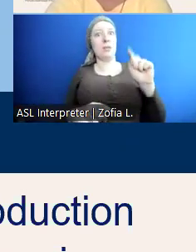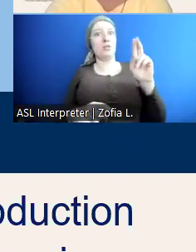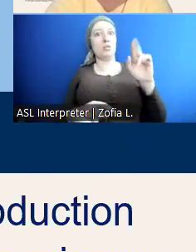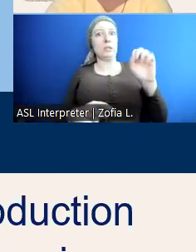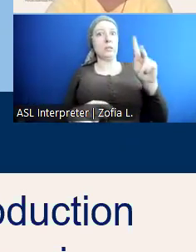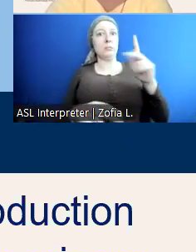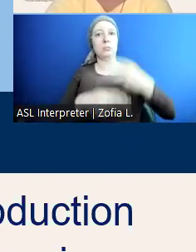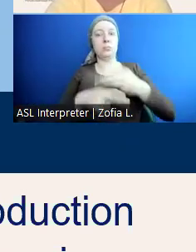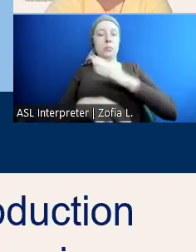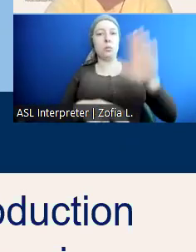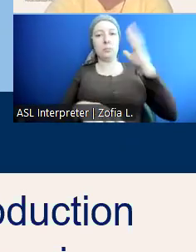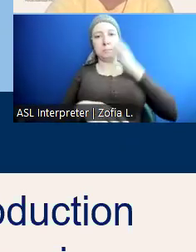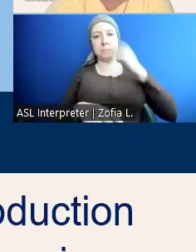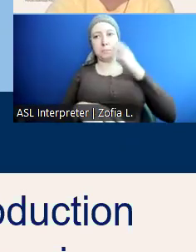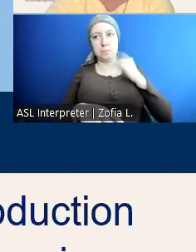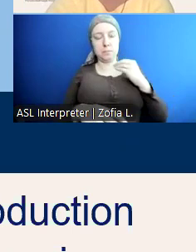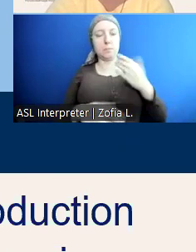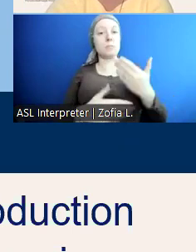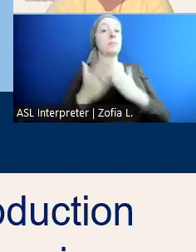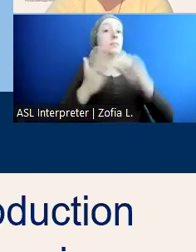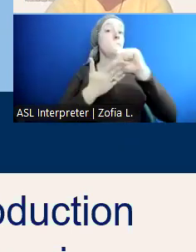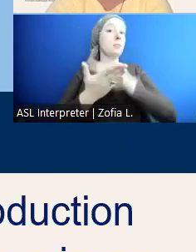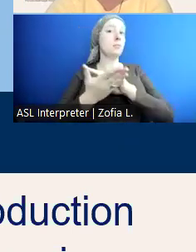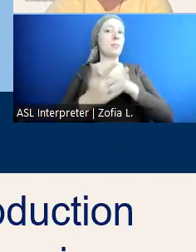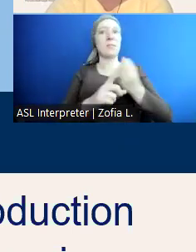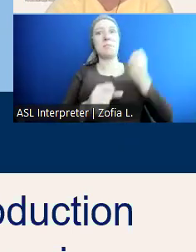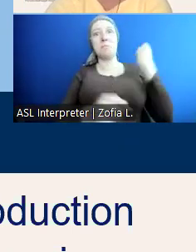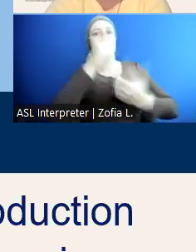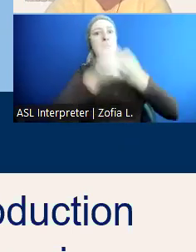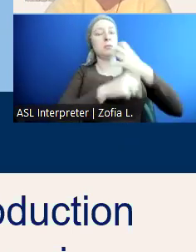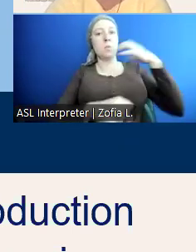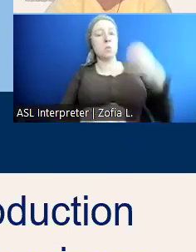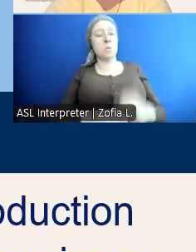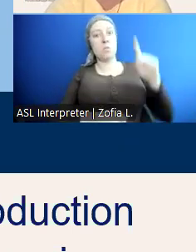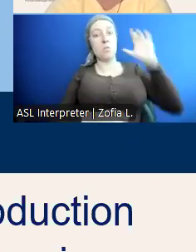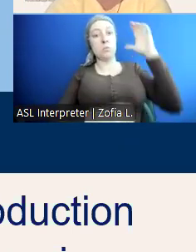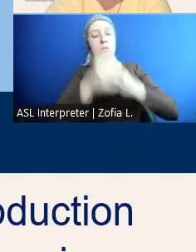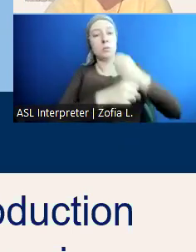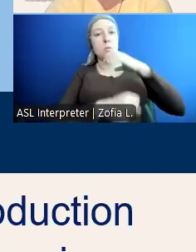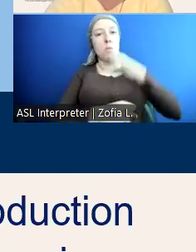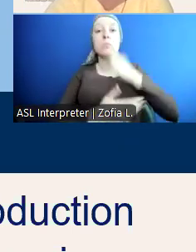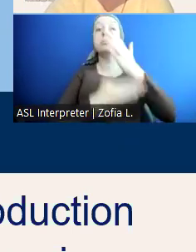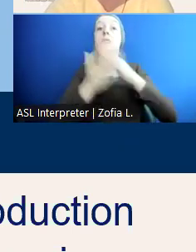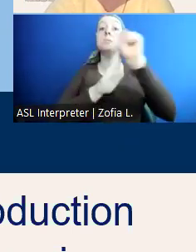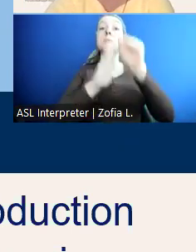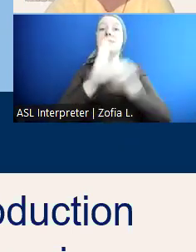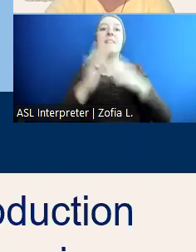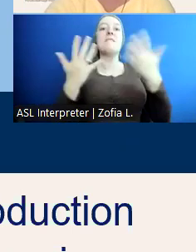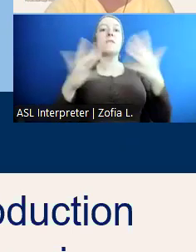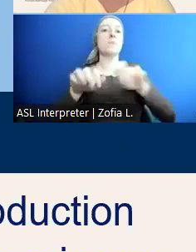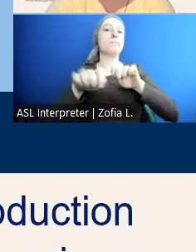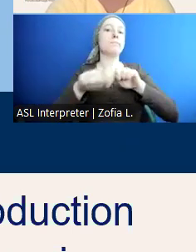their experience. Some of these laws are centuries old, and we've seen some states that have repealed